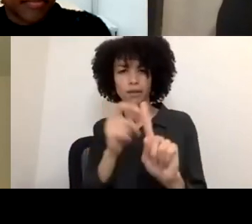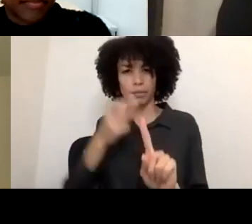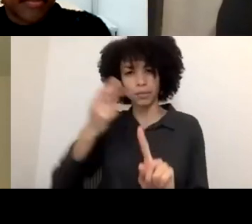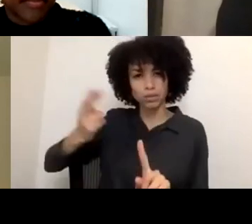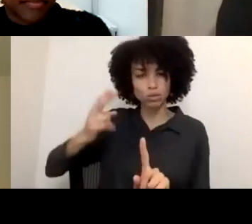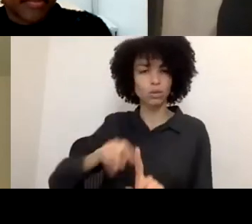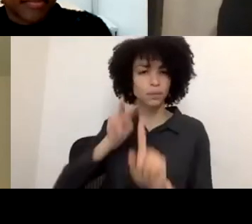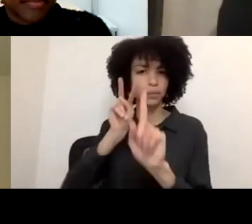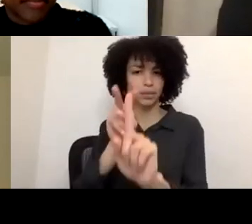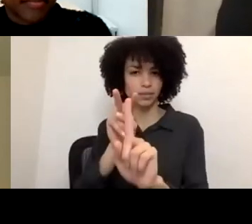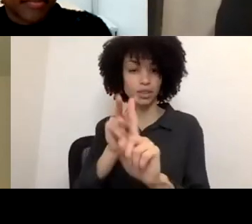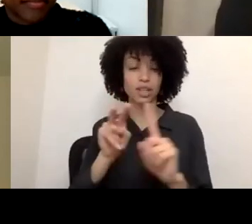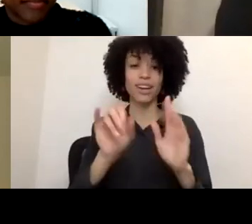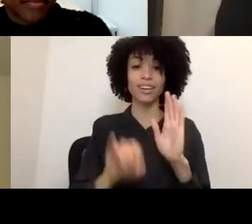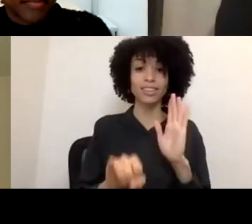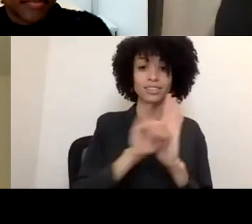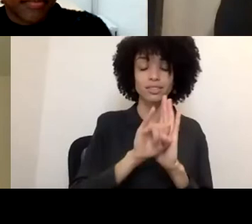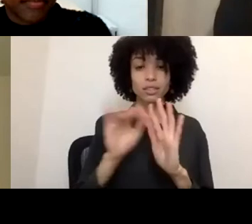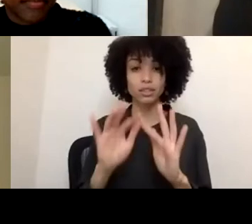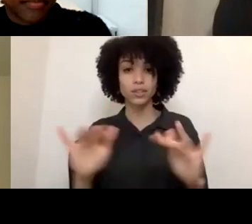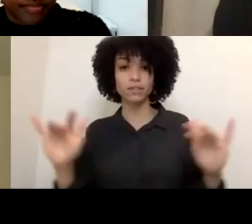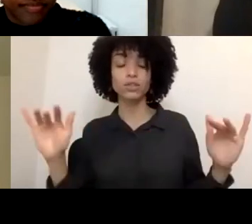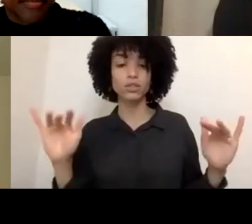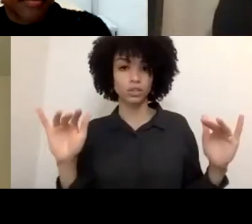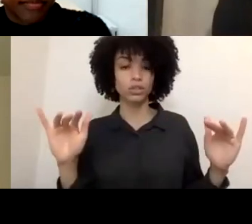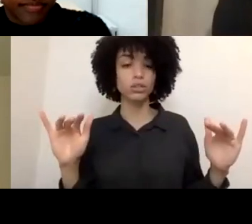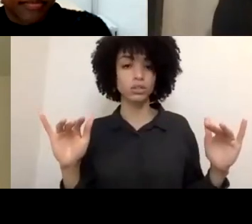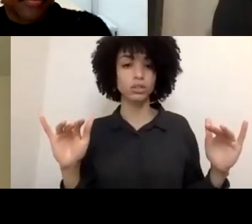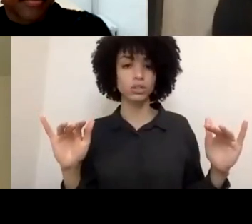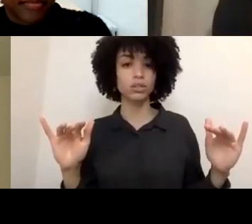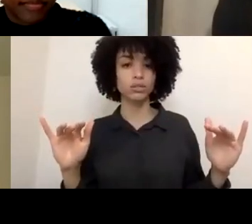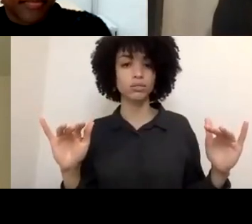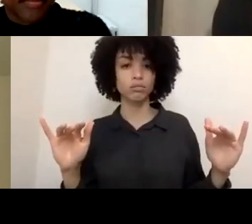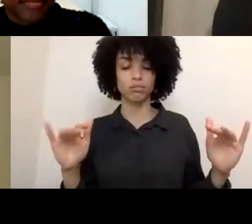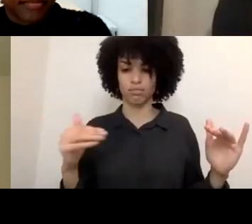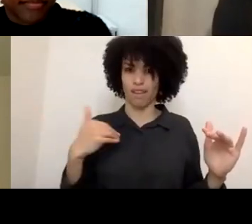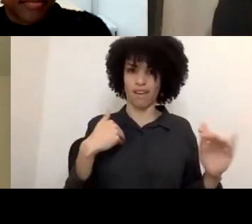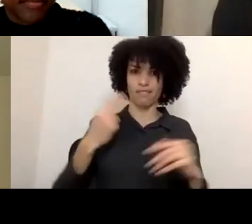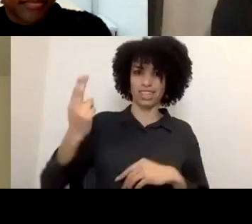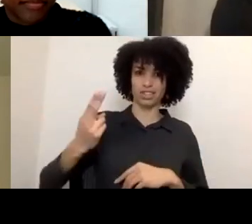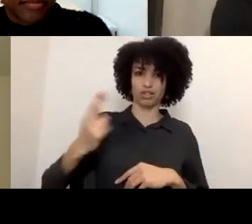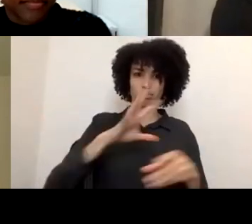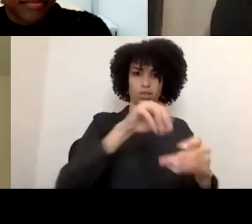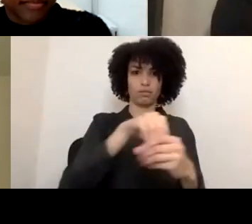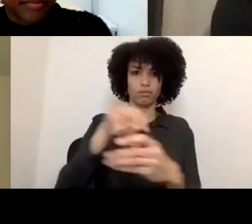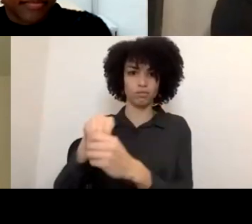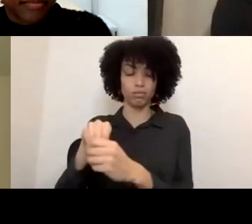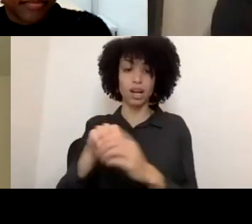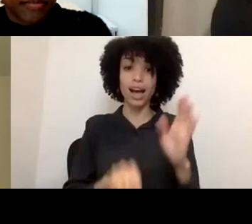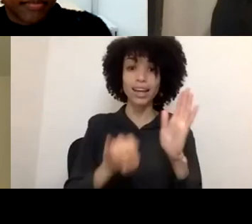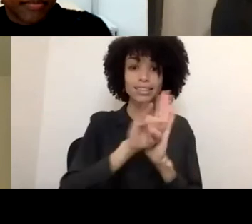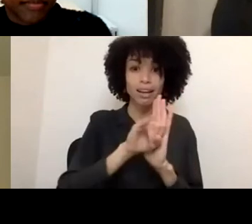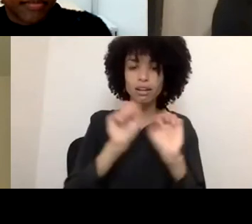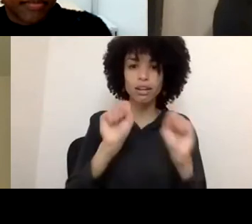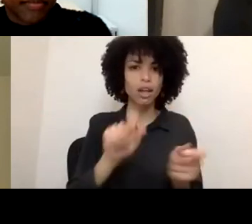understanding that identity and diversity, have a history of in and of themselves. Identities change. Identity can